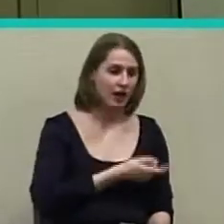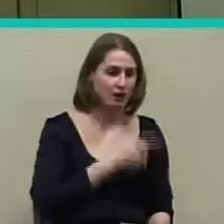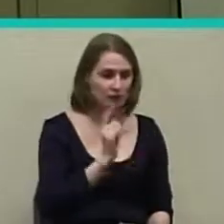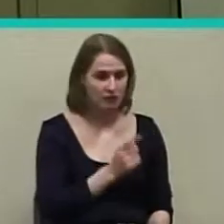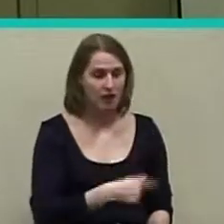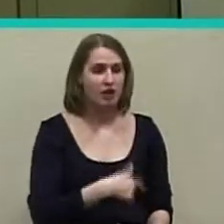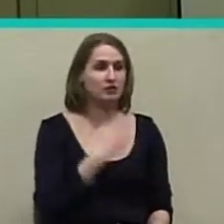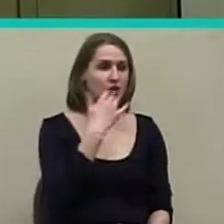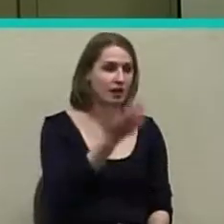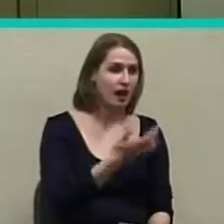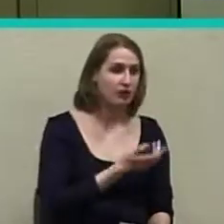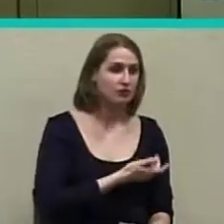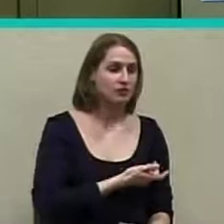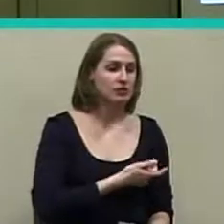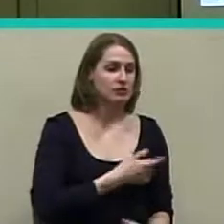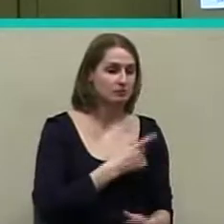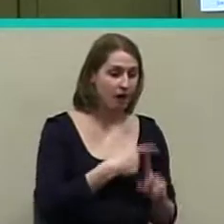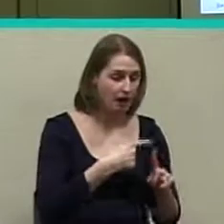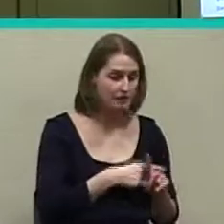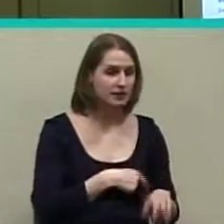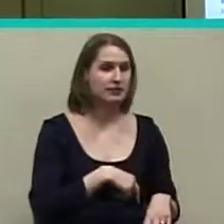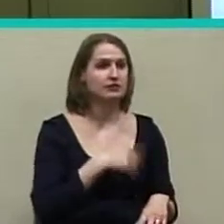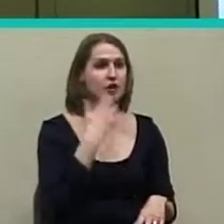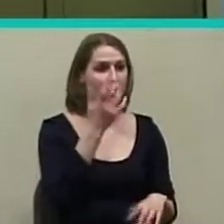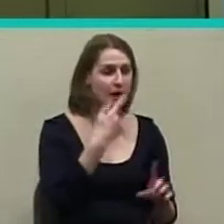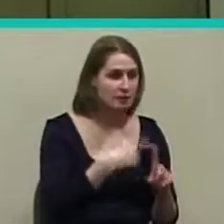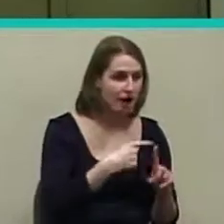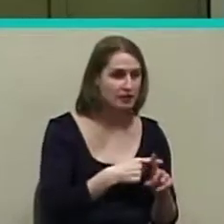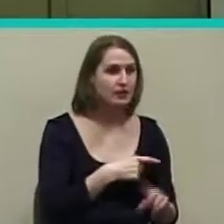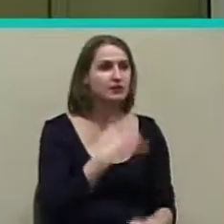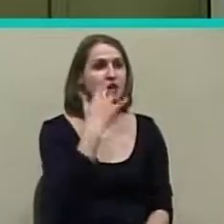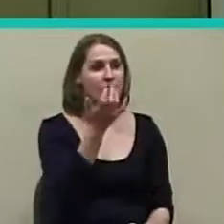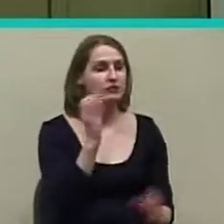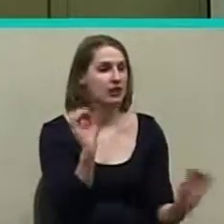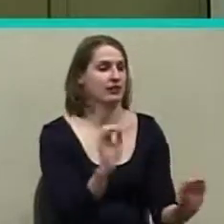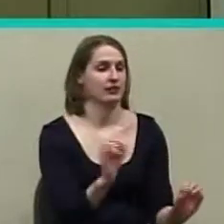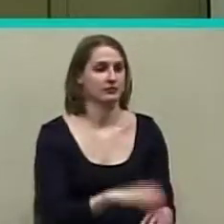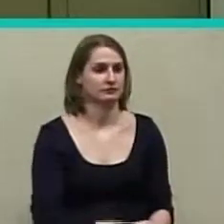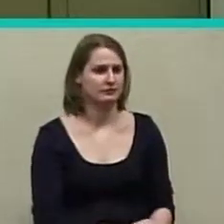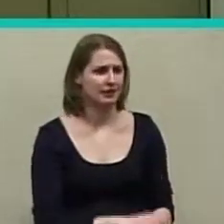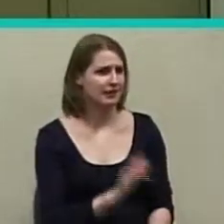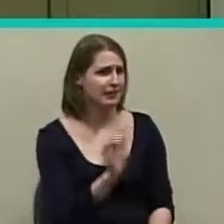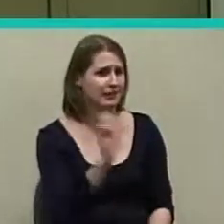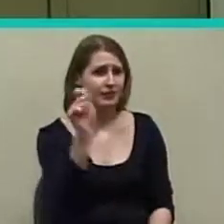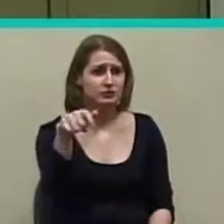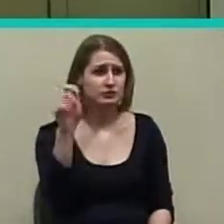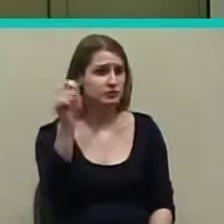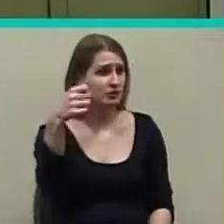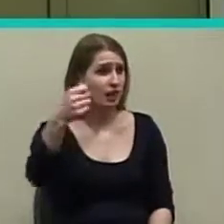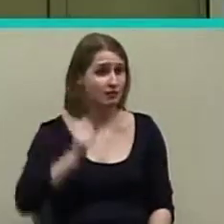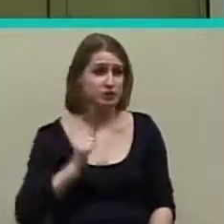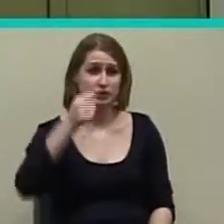positive, talk out reprimand, talk out positive, talk out nothing. Again, slot machine.